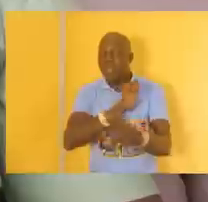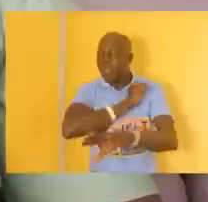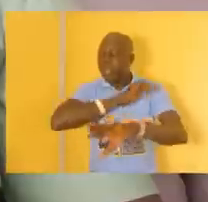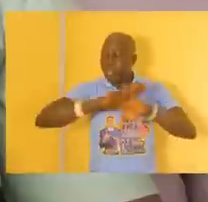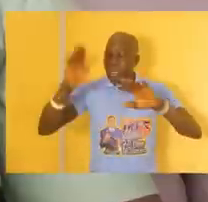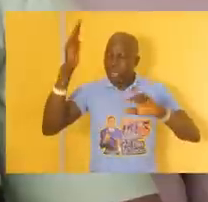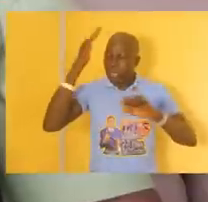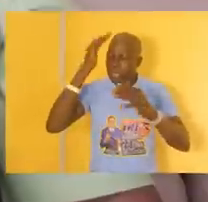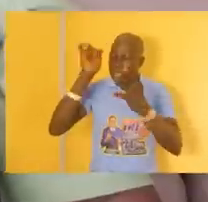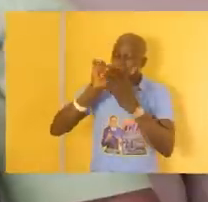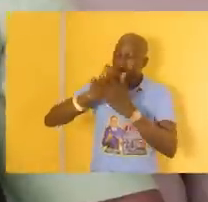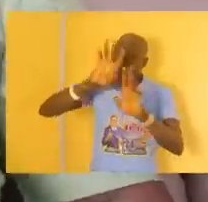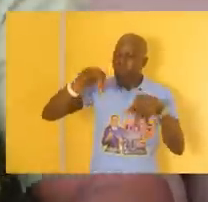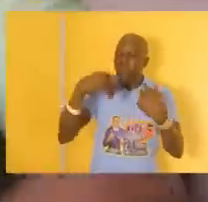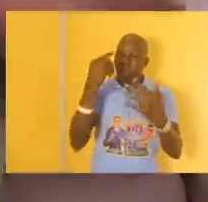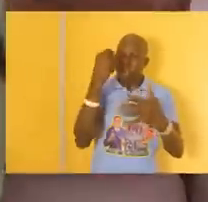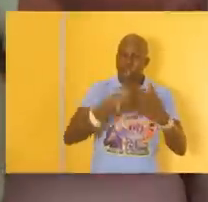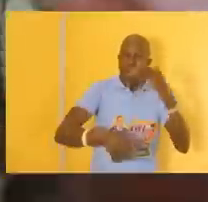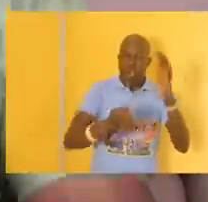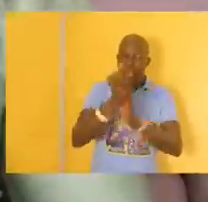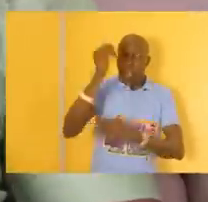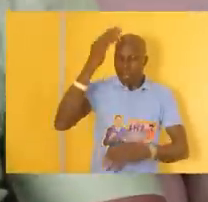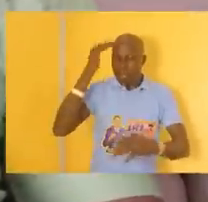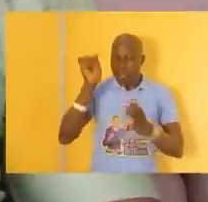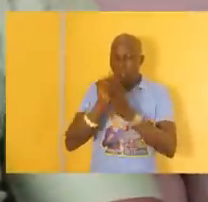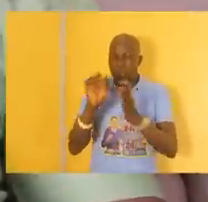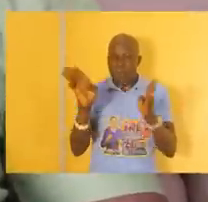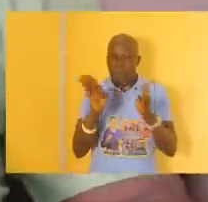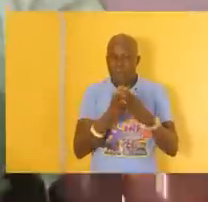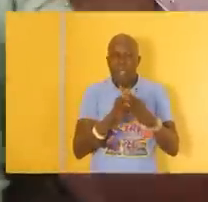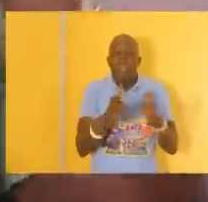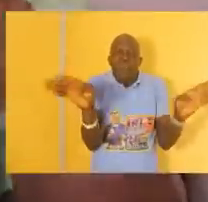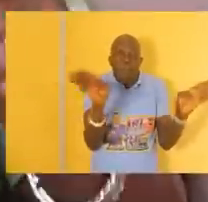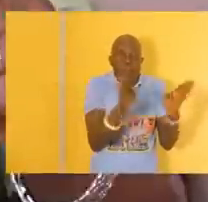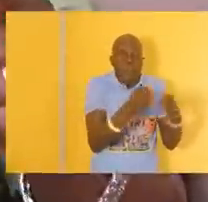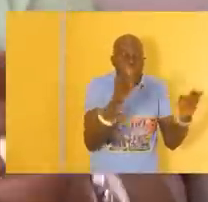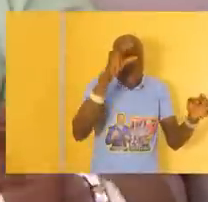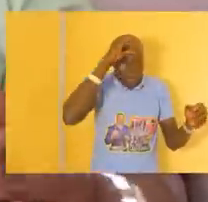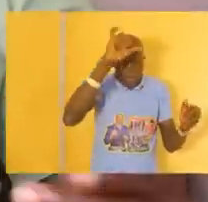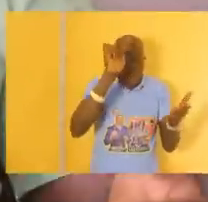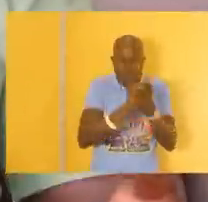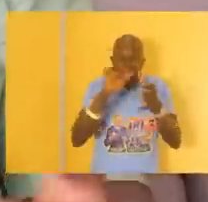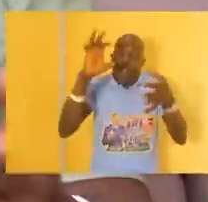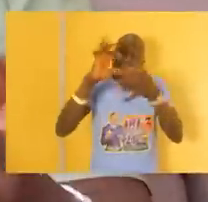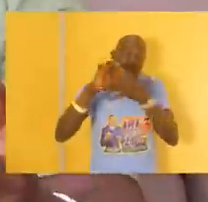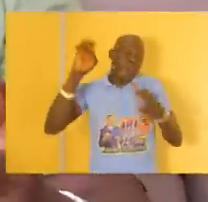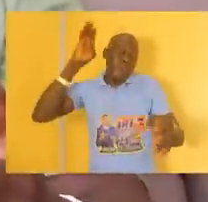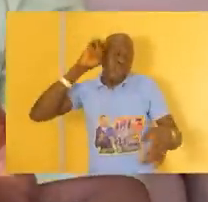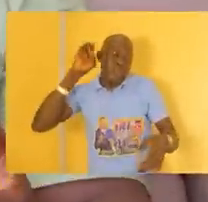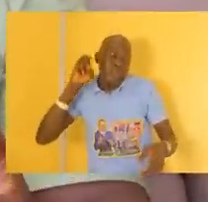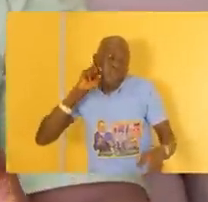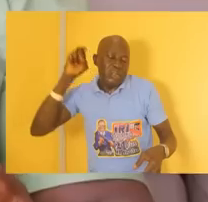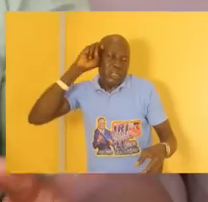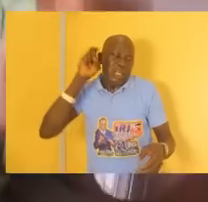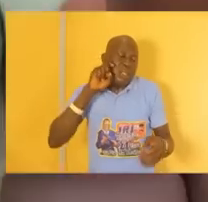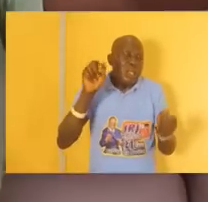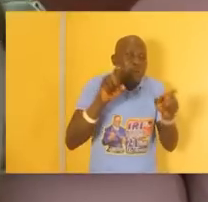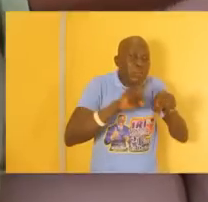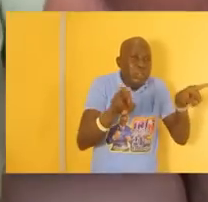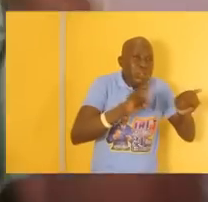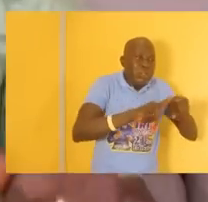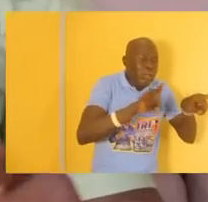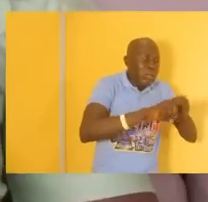they have intercourse with a lot of men before they met their husband. Listen to me. There is covenant